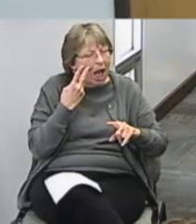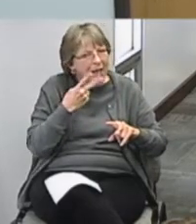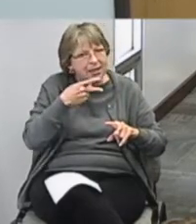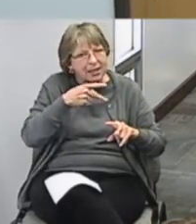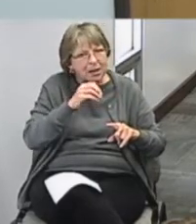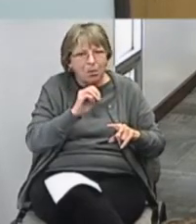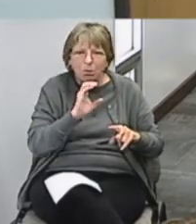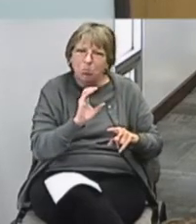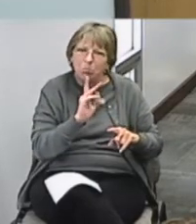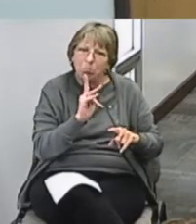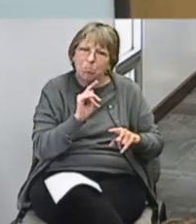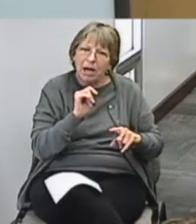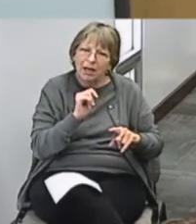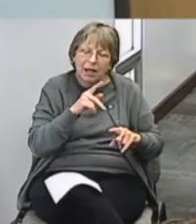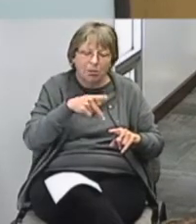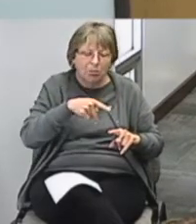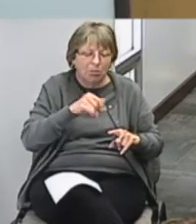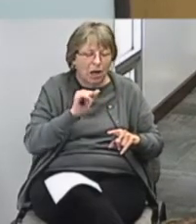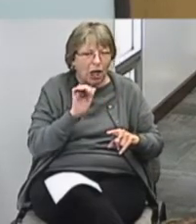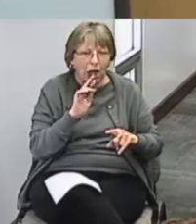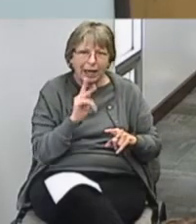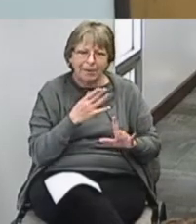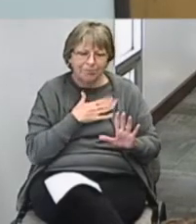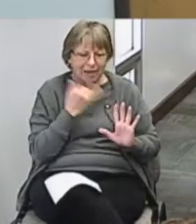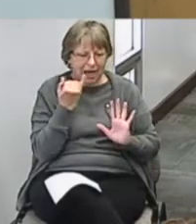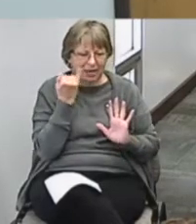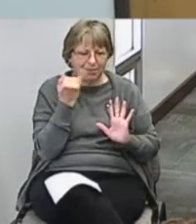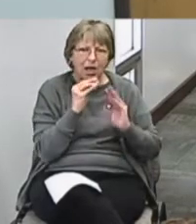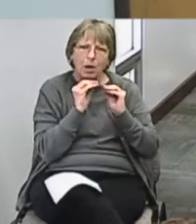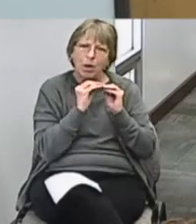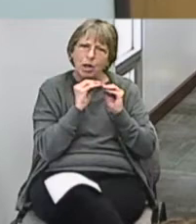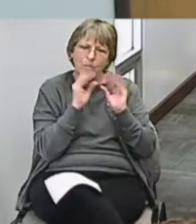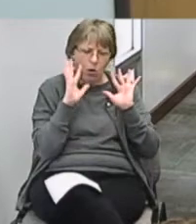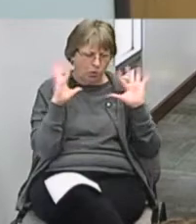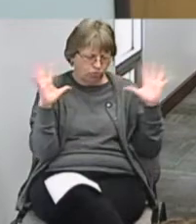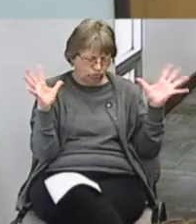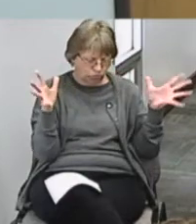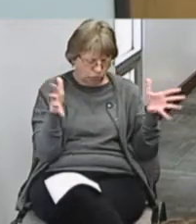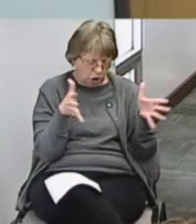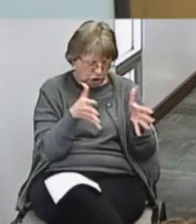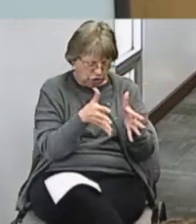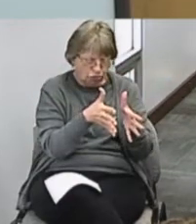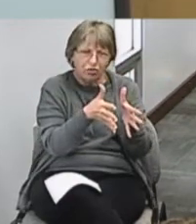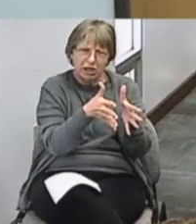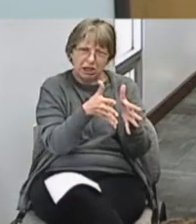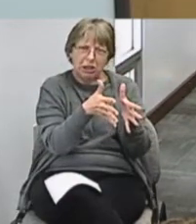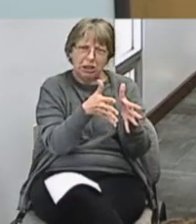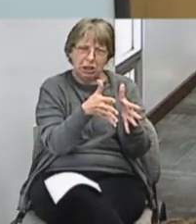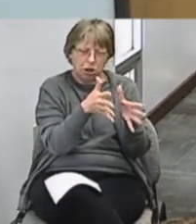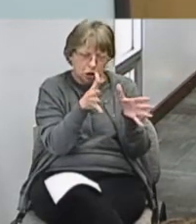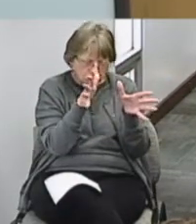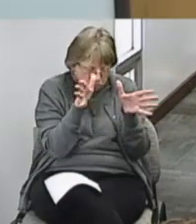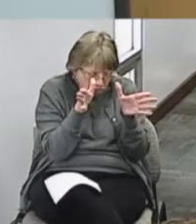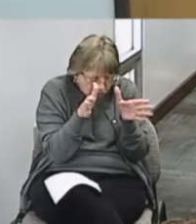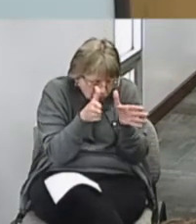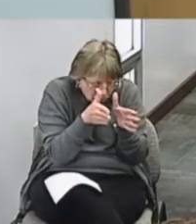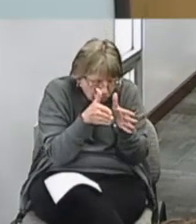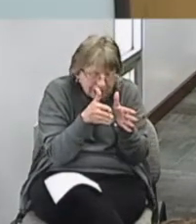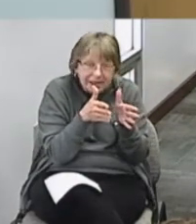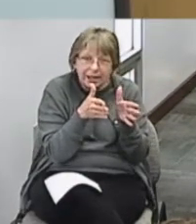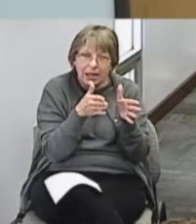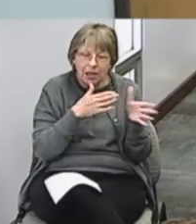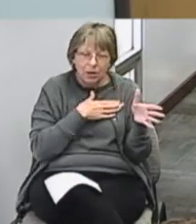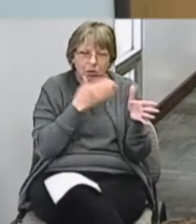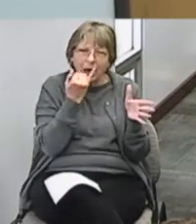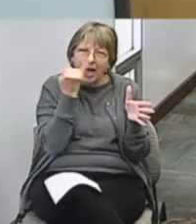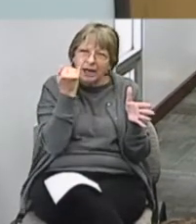as, my deal was that it's going to be more concentrated. So my deal that I presented to them was,